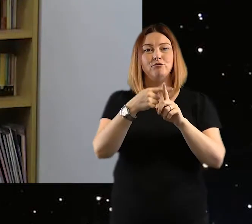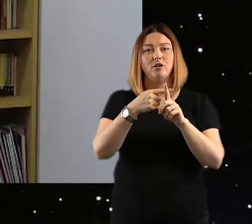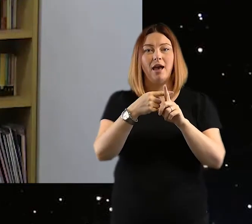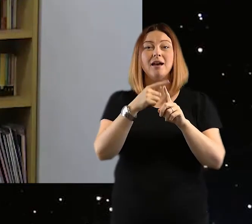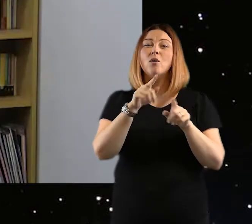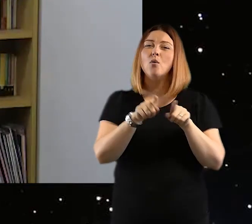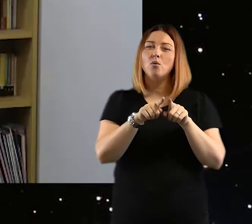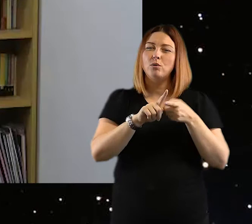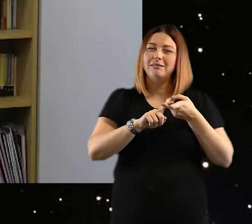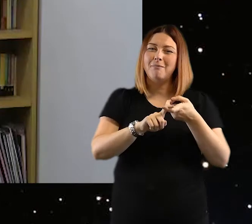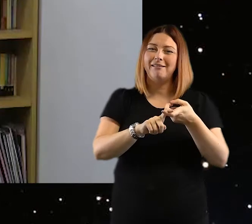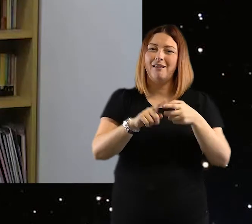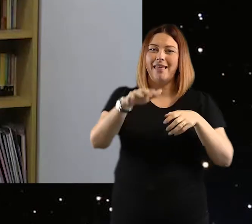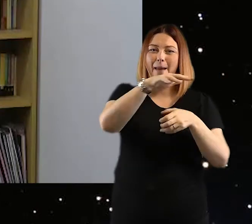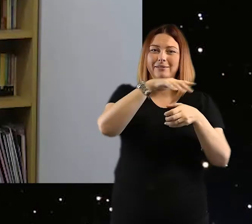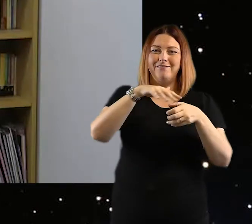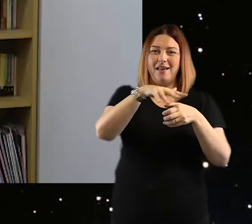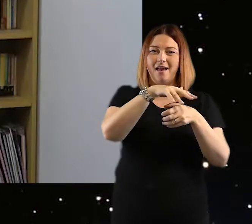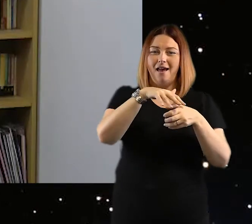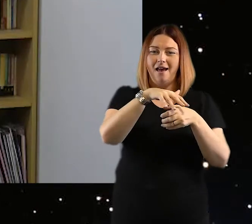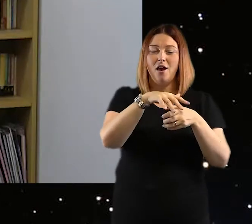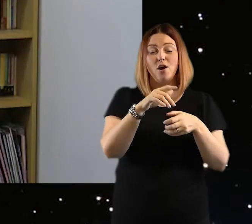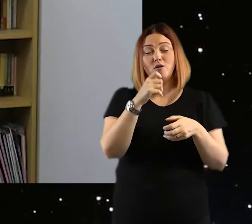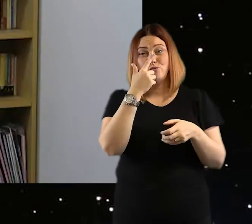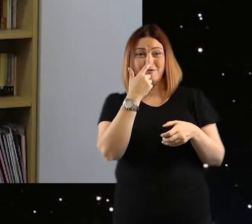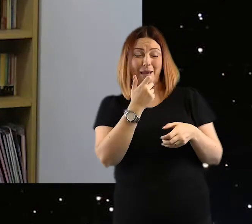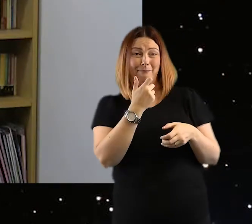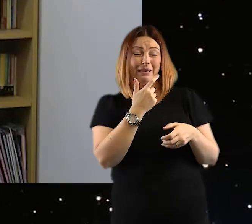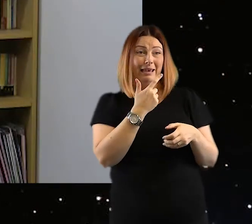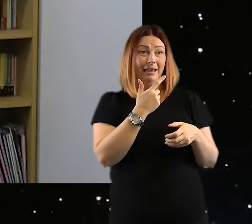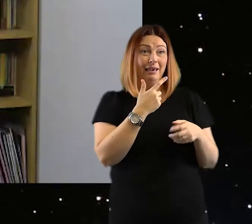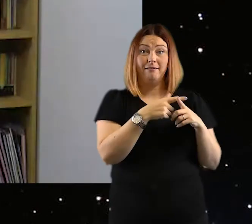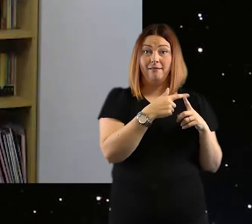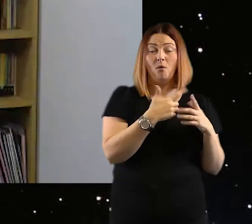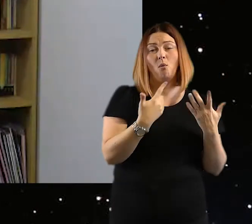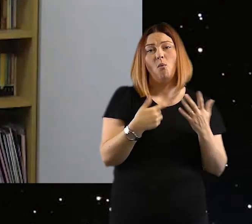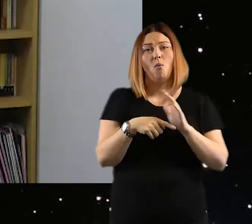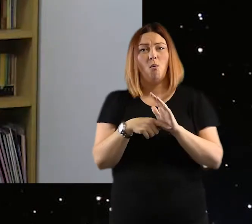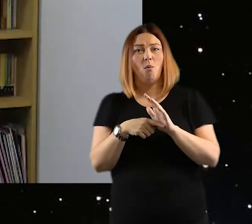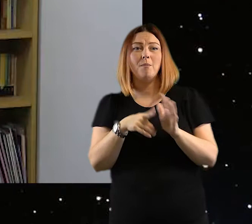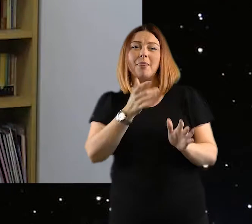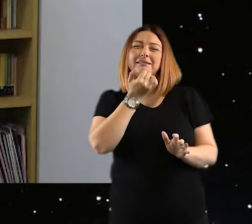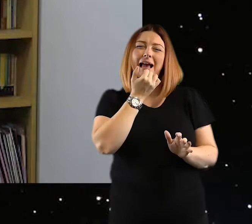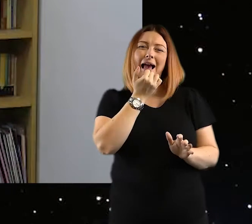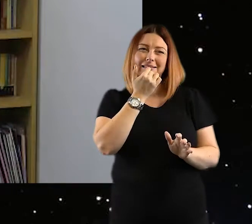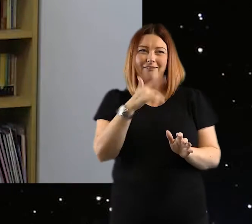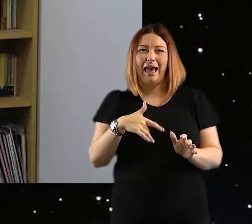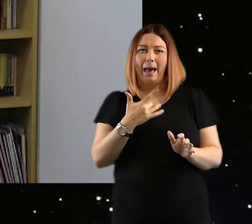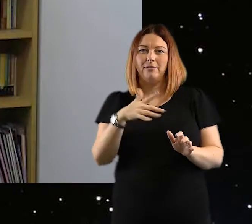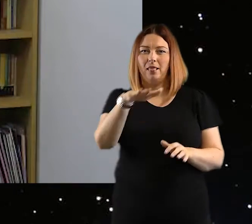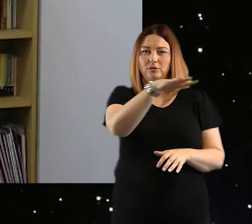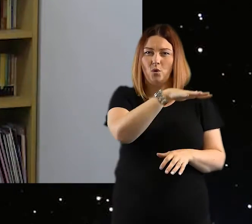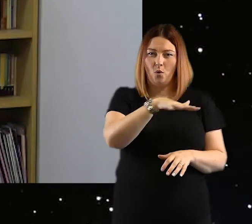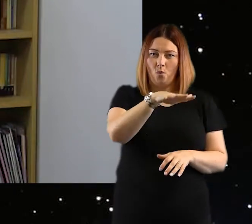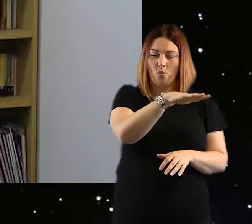the atmospheric composition of the planets are. Yeah. So you can be conservative or pessimistic about the size of the habitable zone.